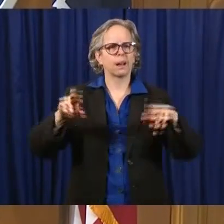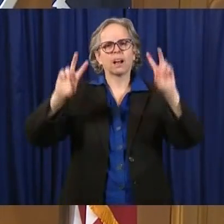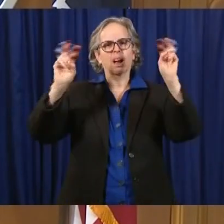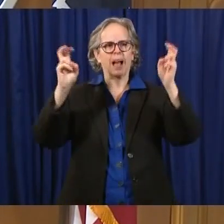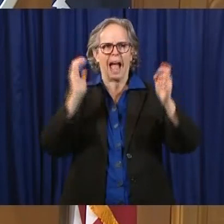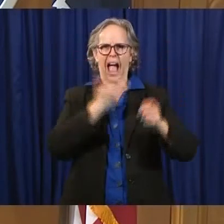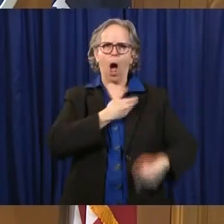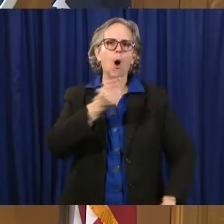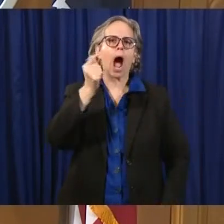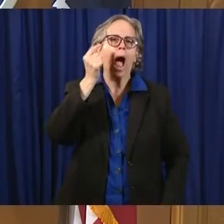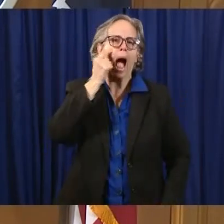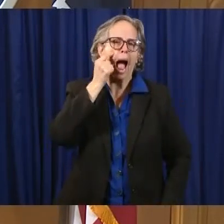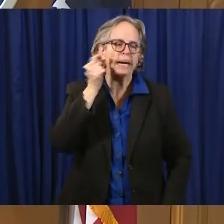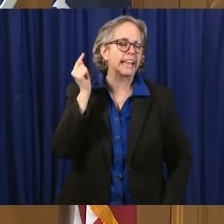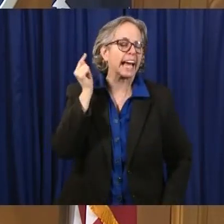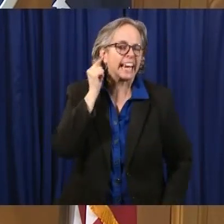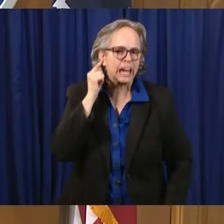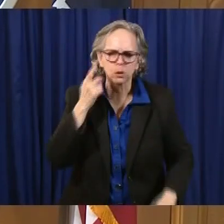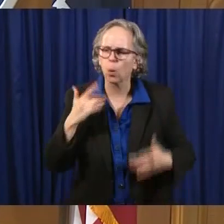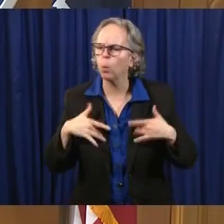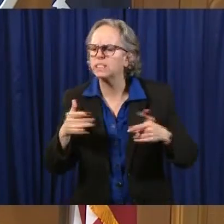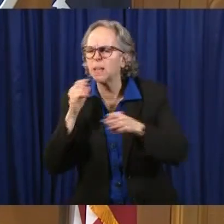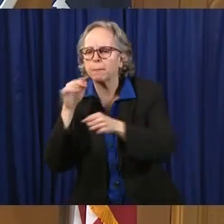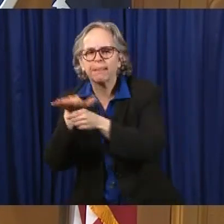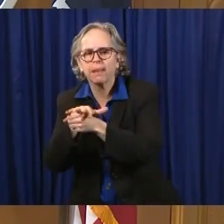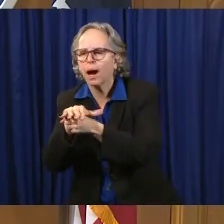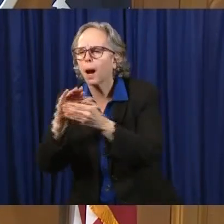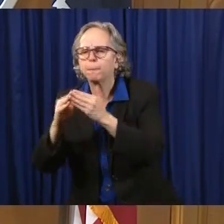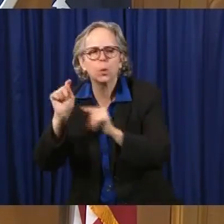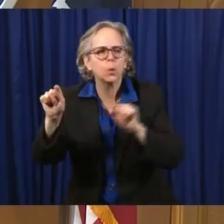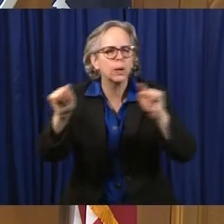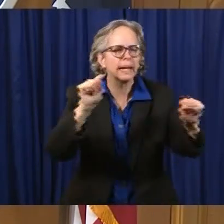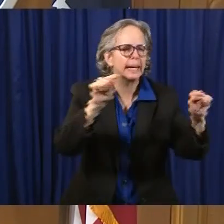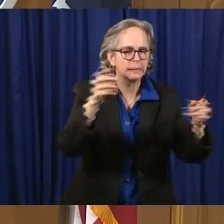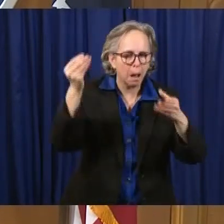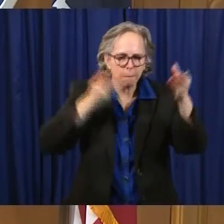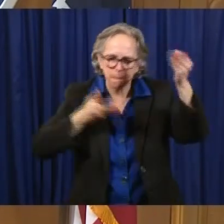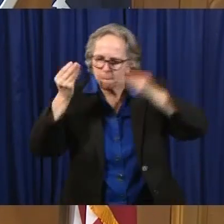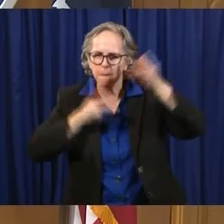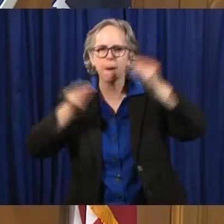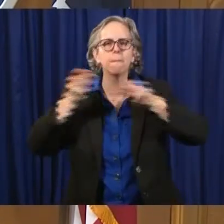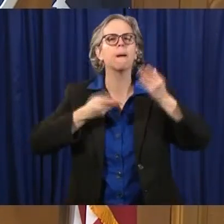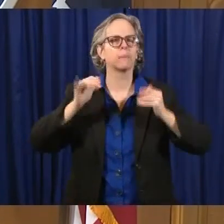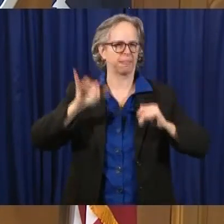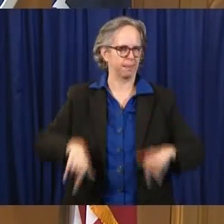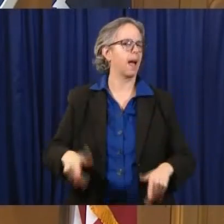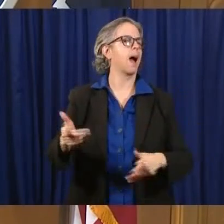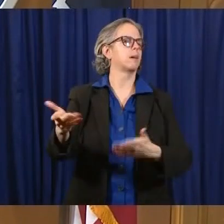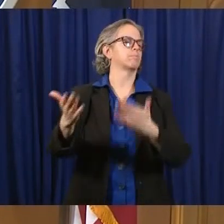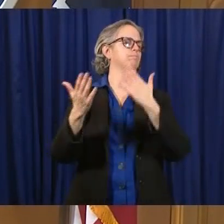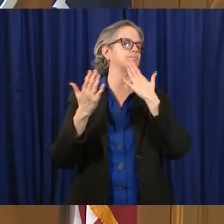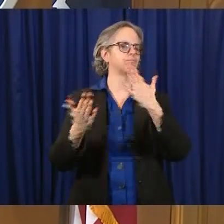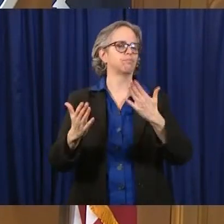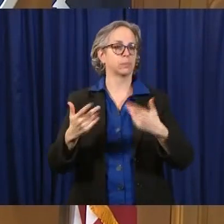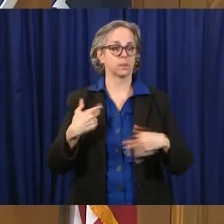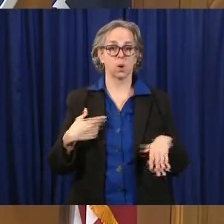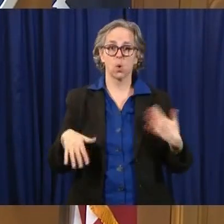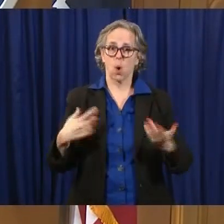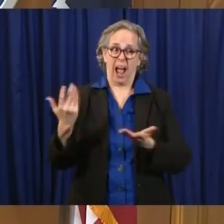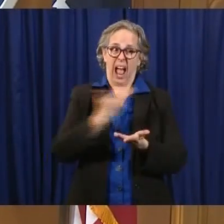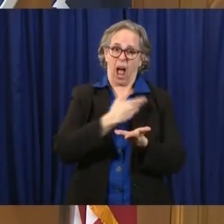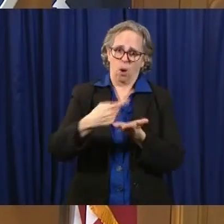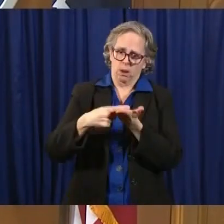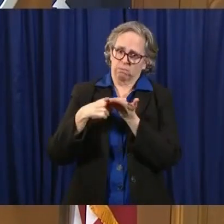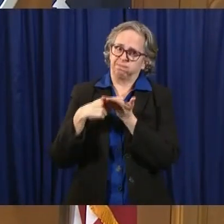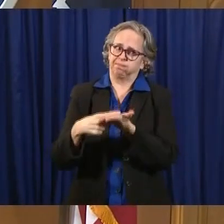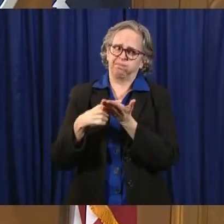and reporting what they're seeing, what we can do better, what we're not doing well. And these conversations are really very, very